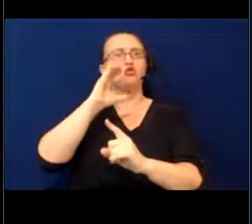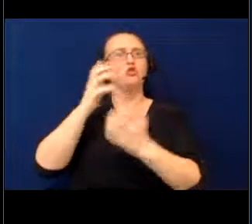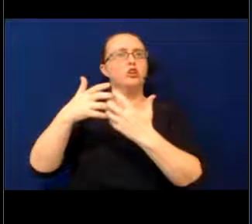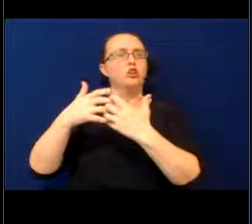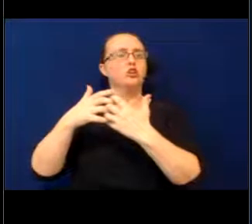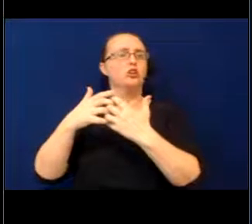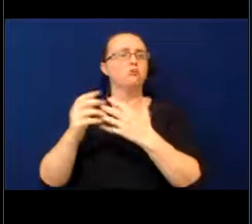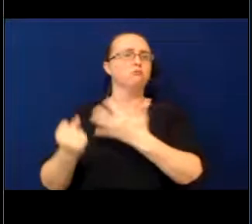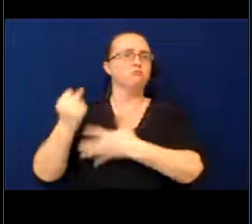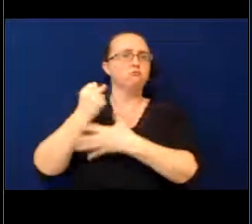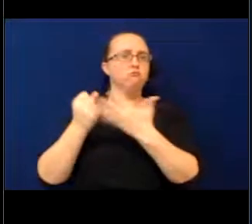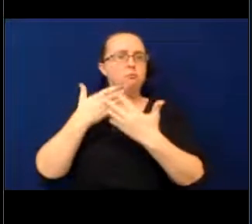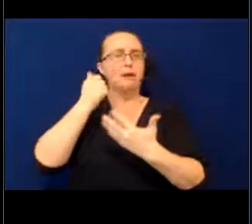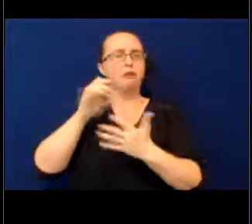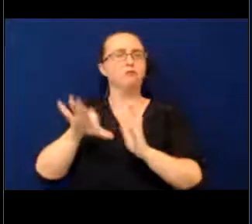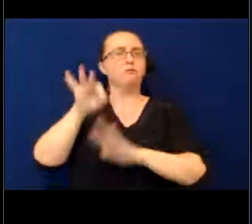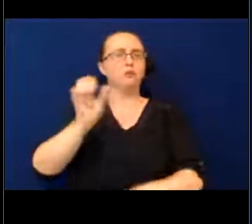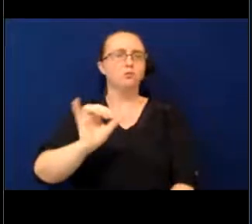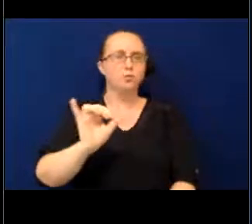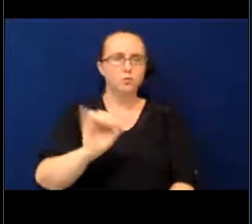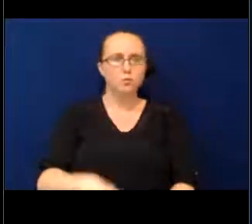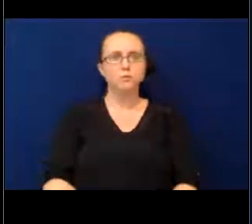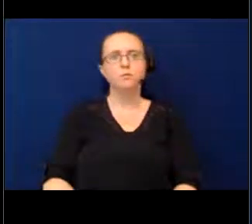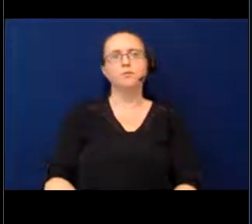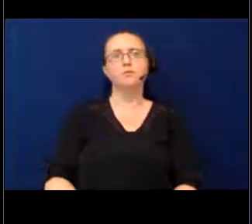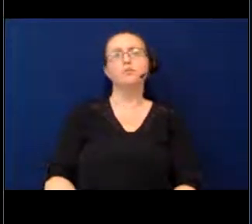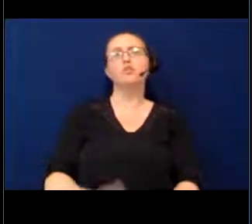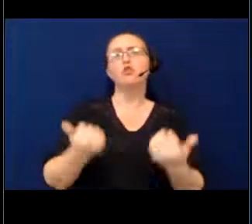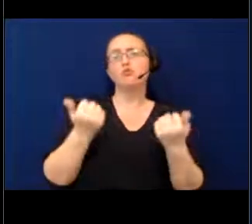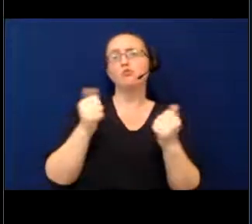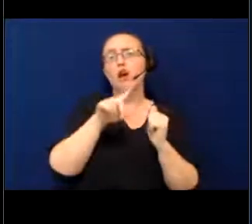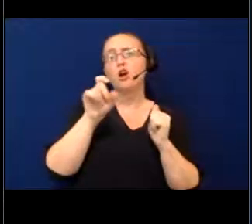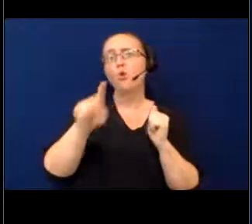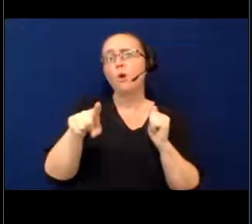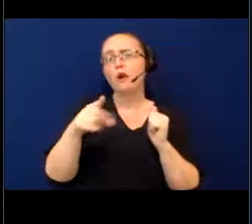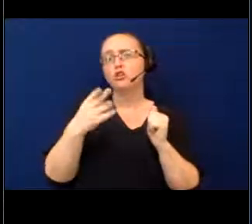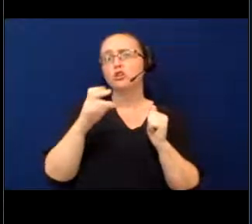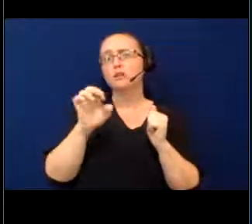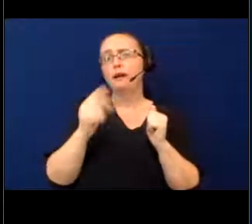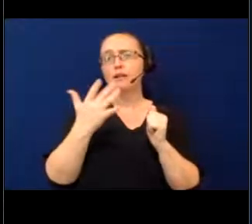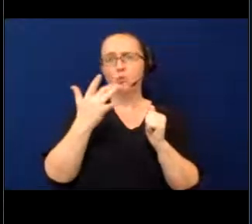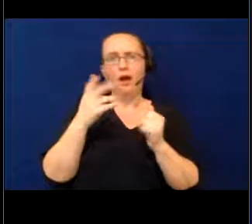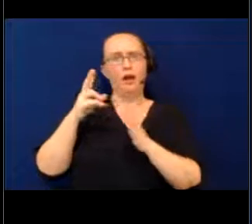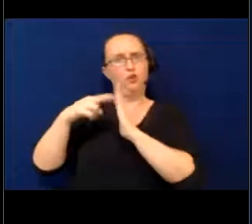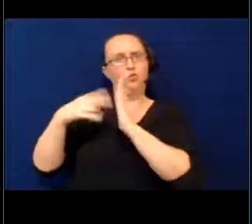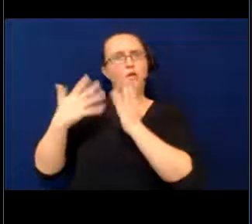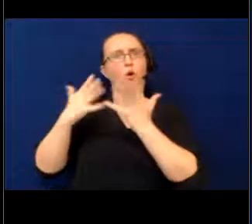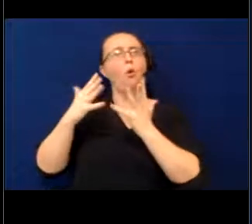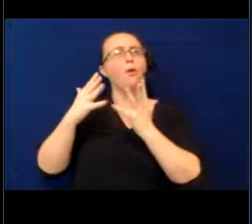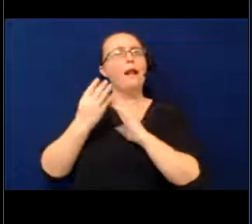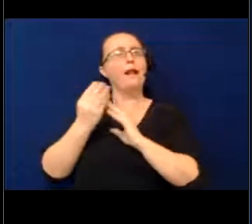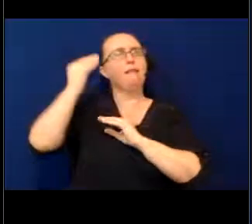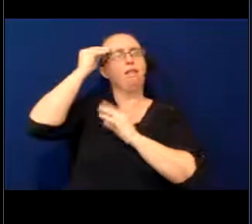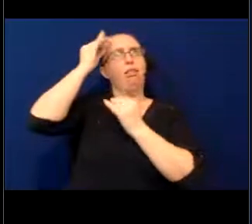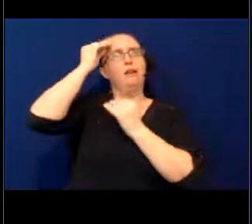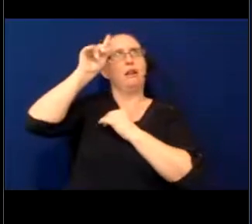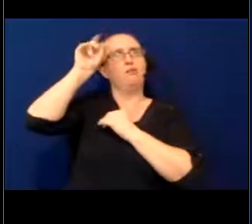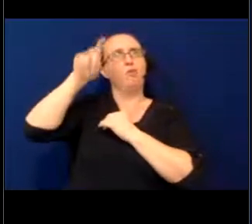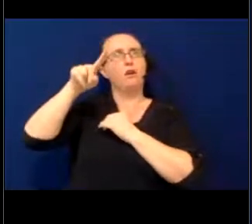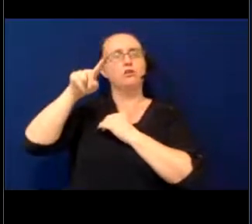optimization. You can try question headings because readers already have questions in mind, and questions help the reader relate